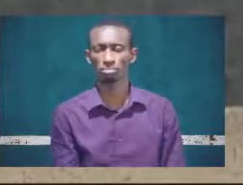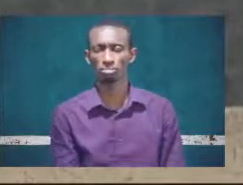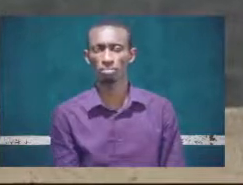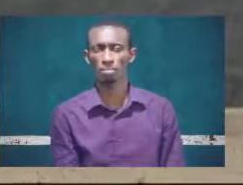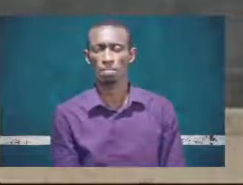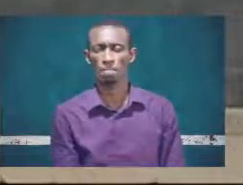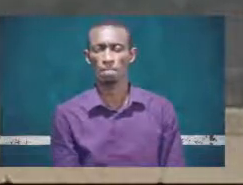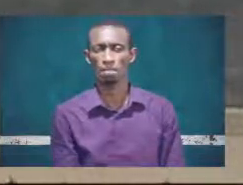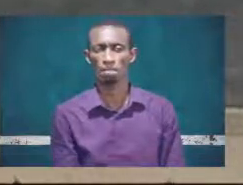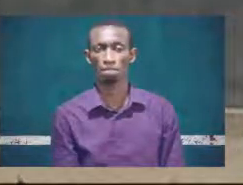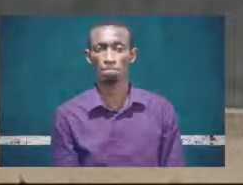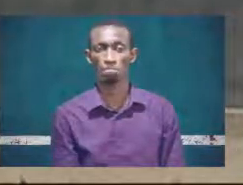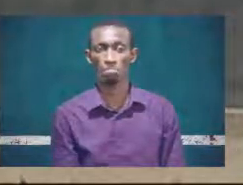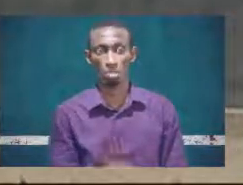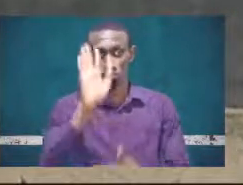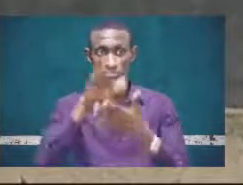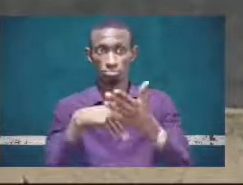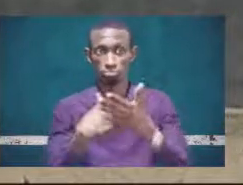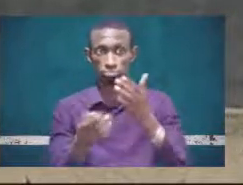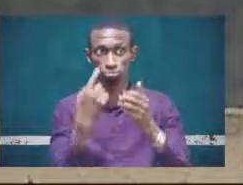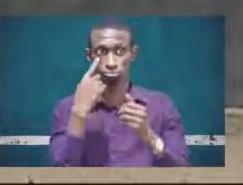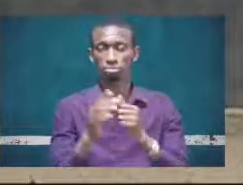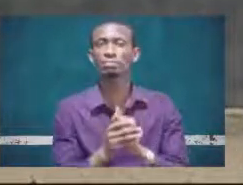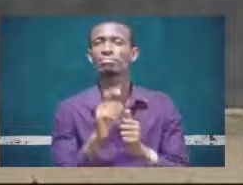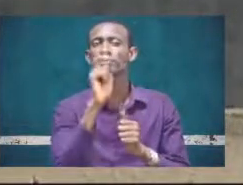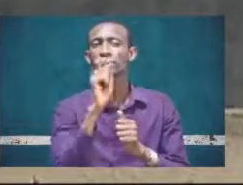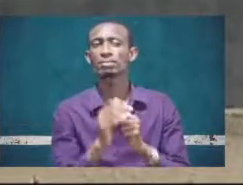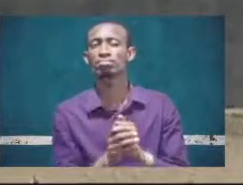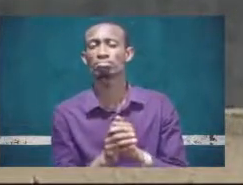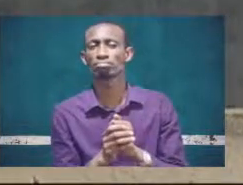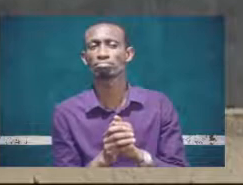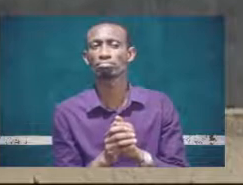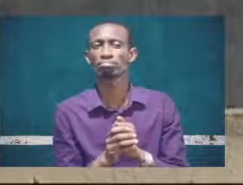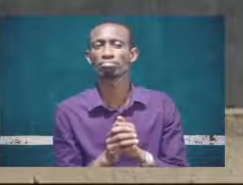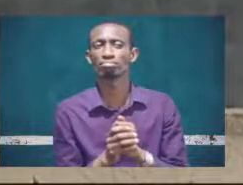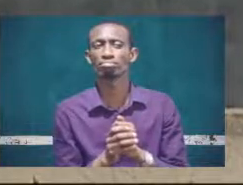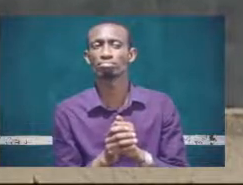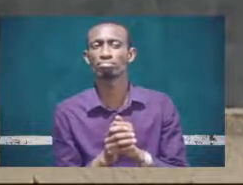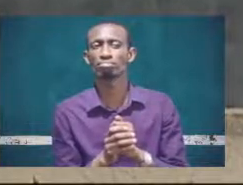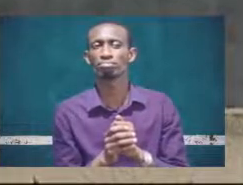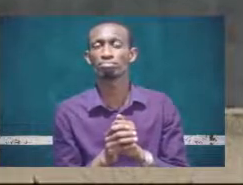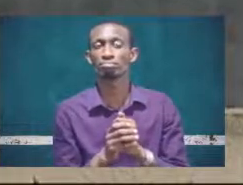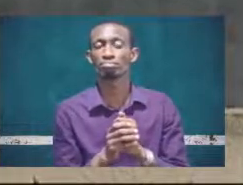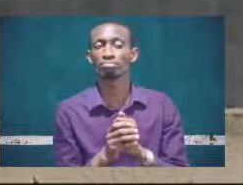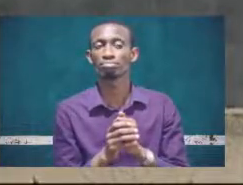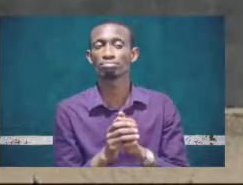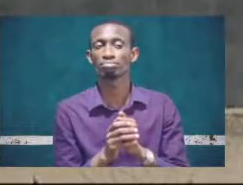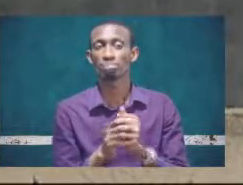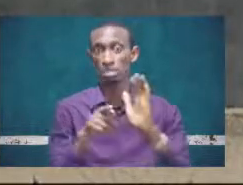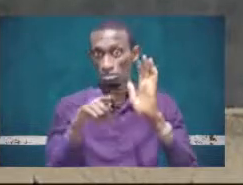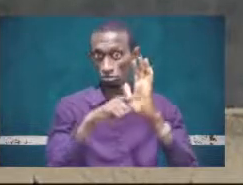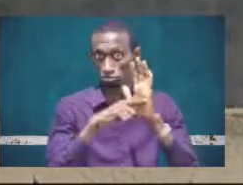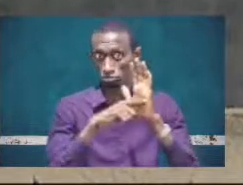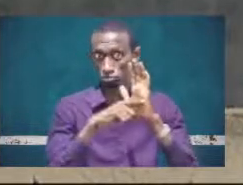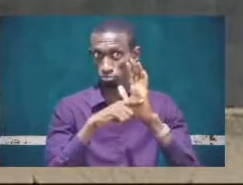I have the variable is x. My number line is from negative infinity. Of